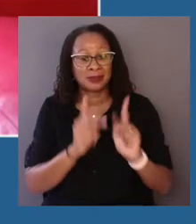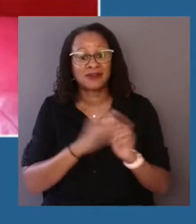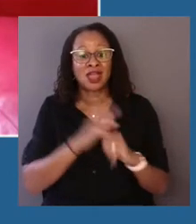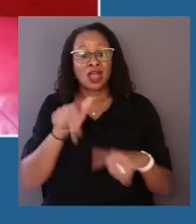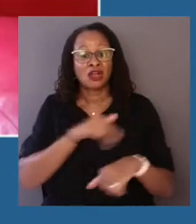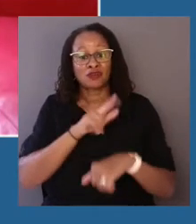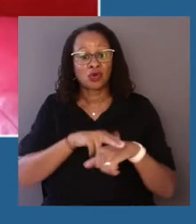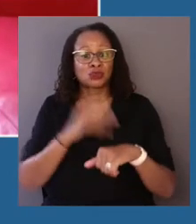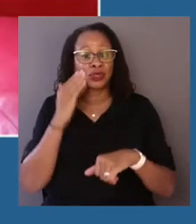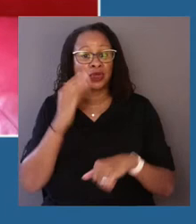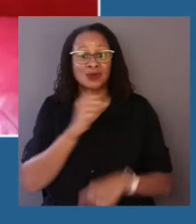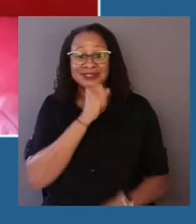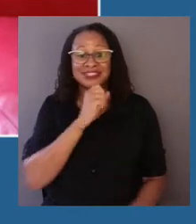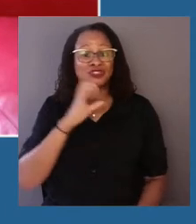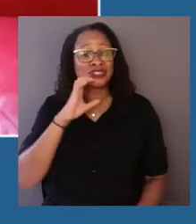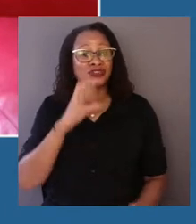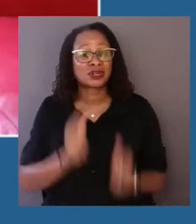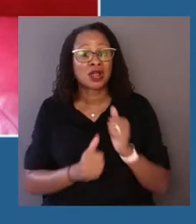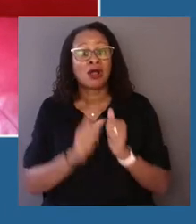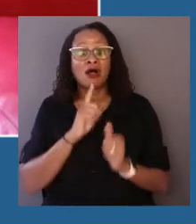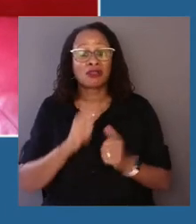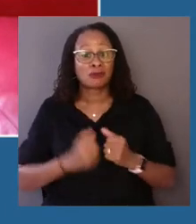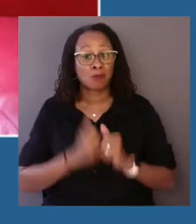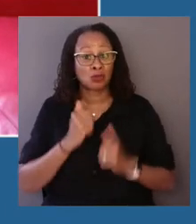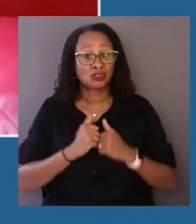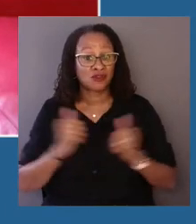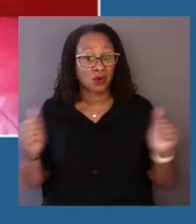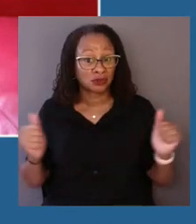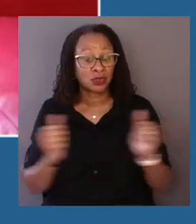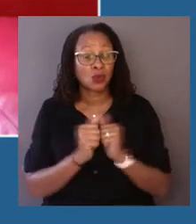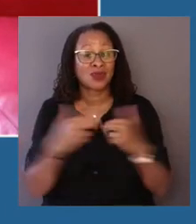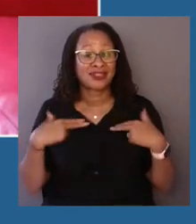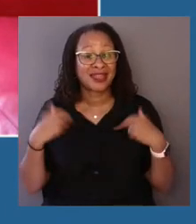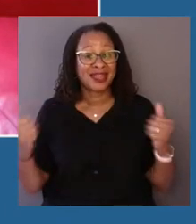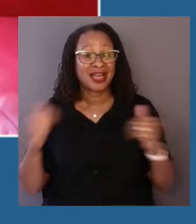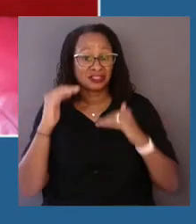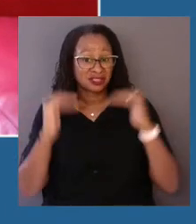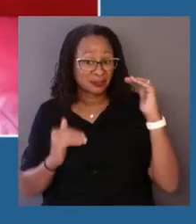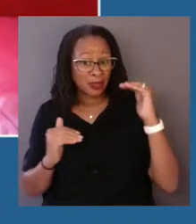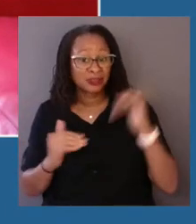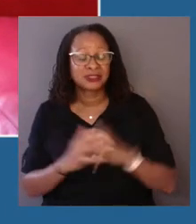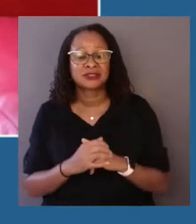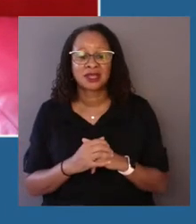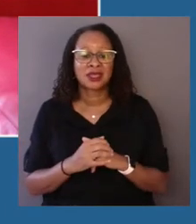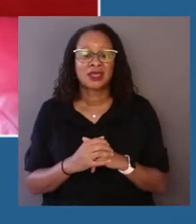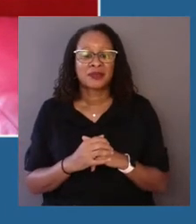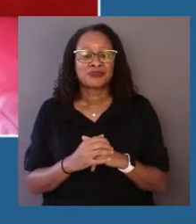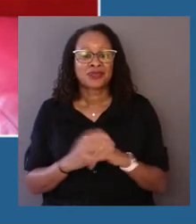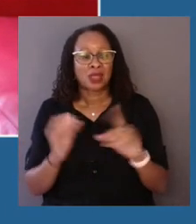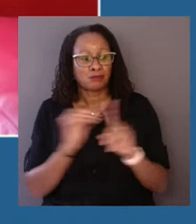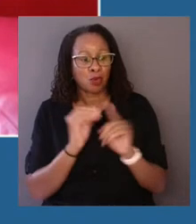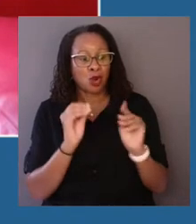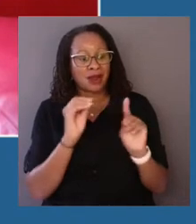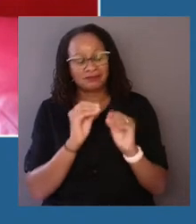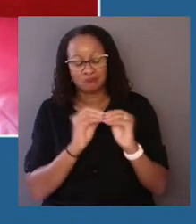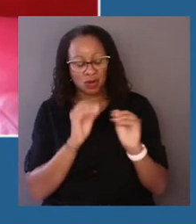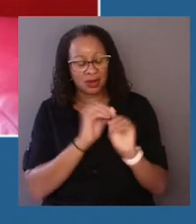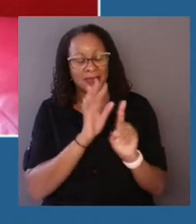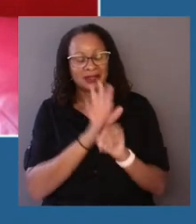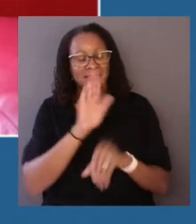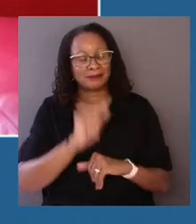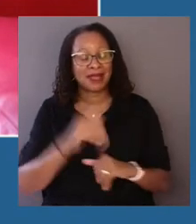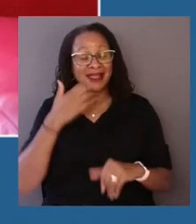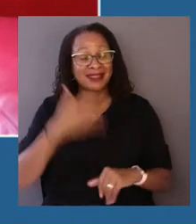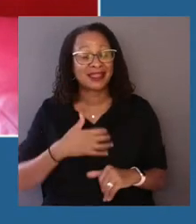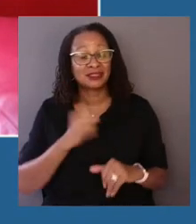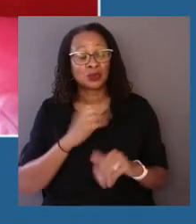and the most vulnerable in terms of health disparities are more impacted by heat. And so we're focusing